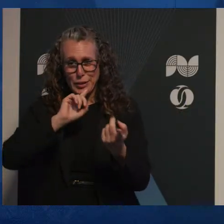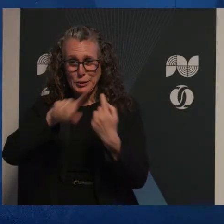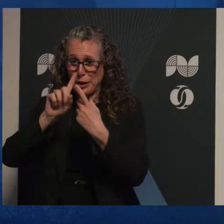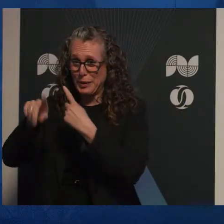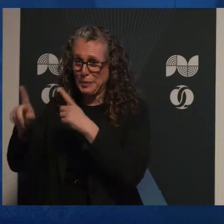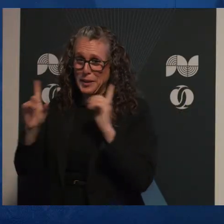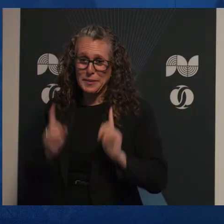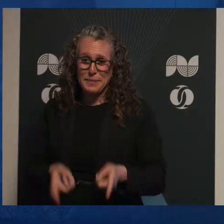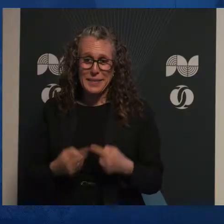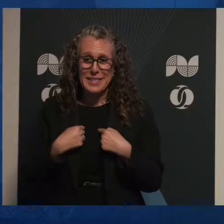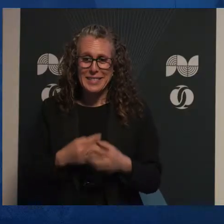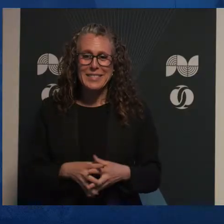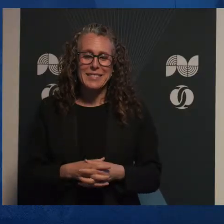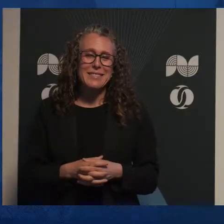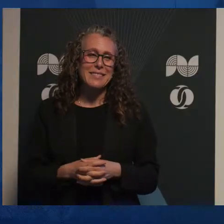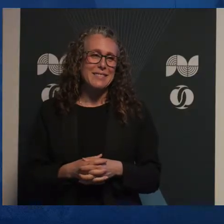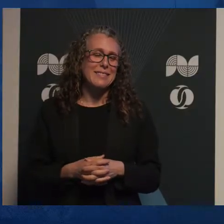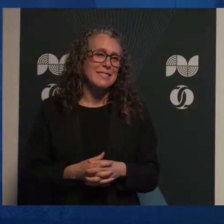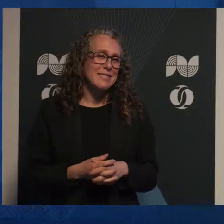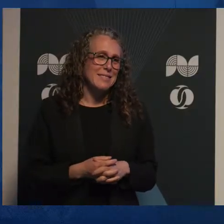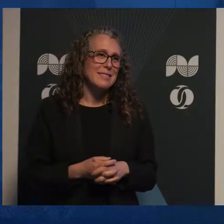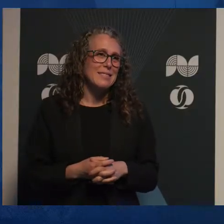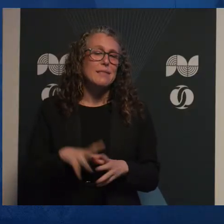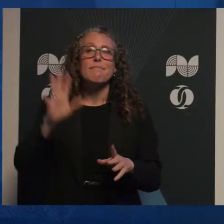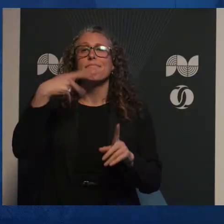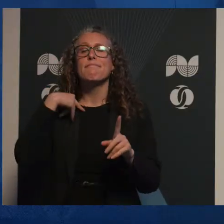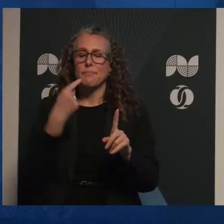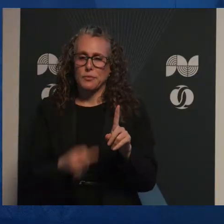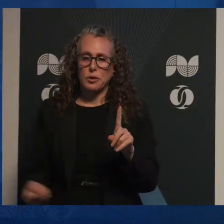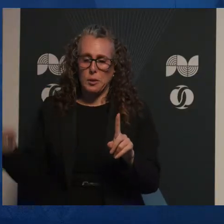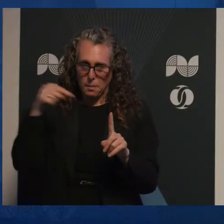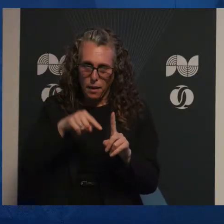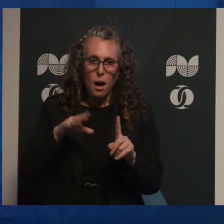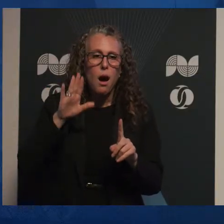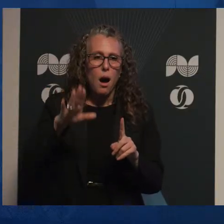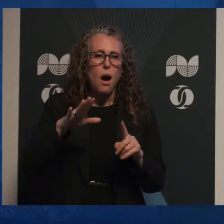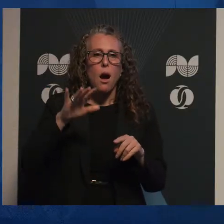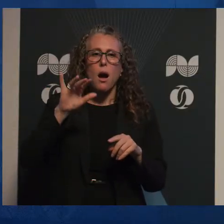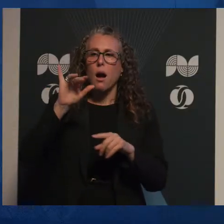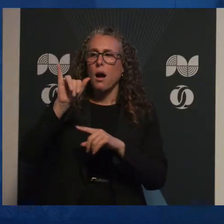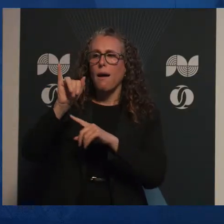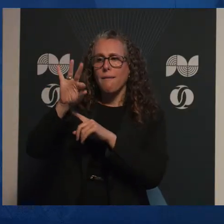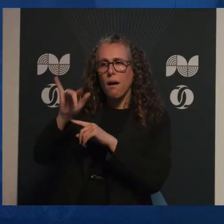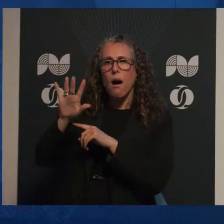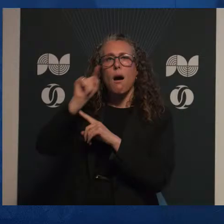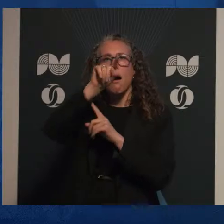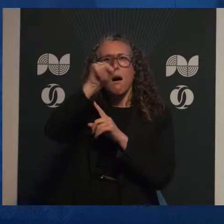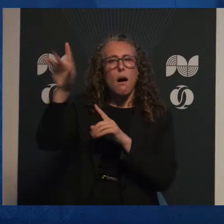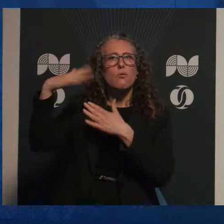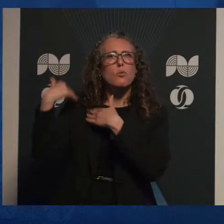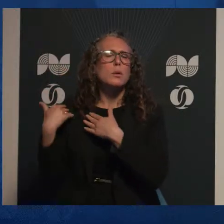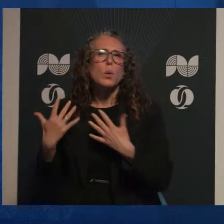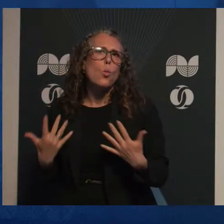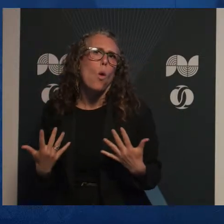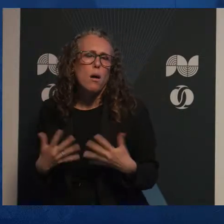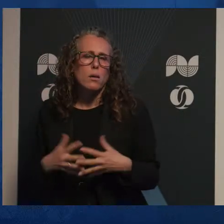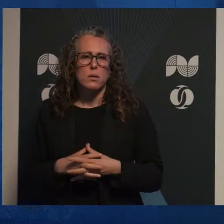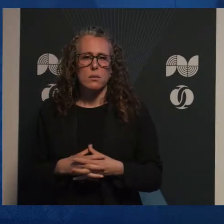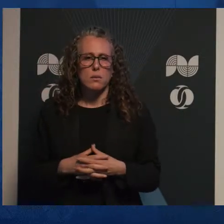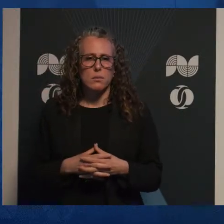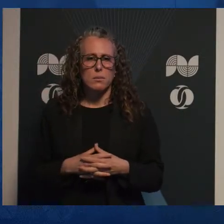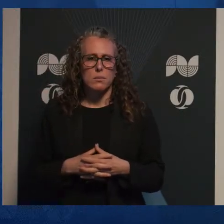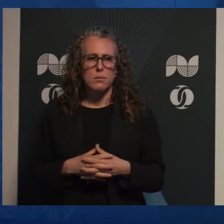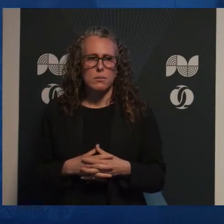But coming back, I mean, to what you said about the capacity of the institutions, and speaking about politics and the government, I mean, I'll tell you from a